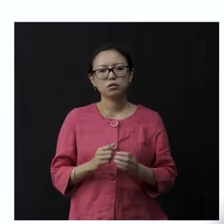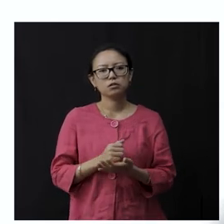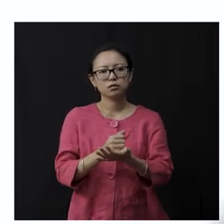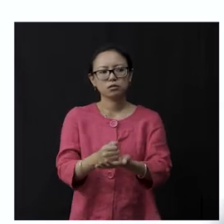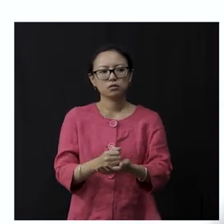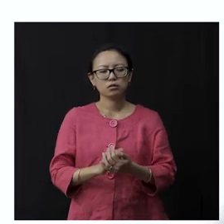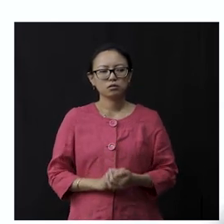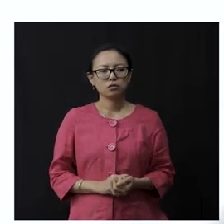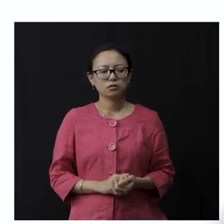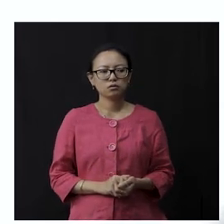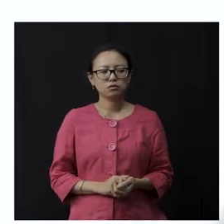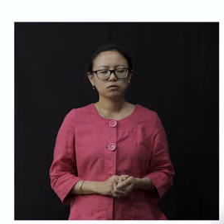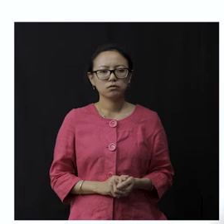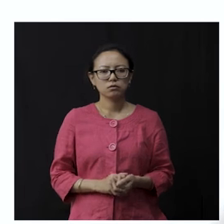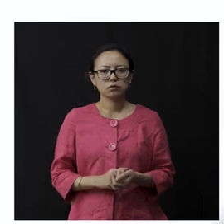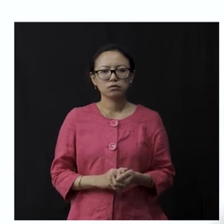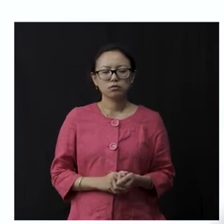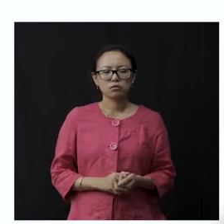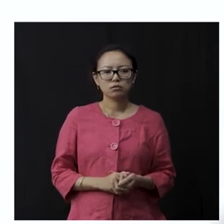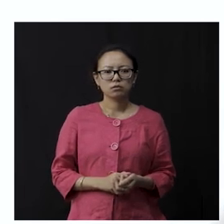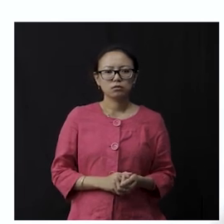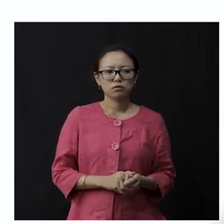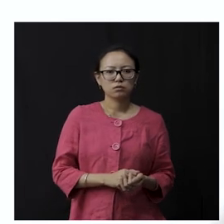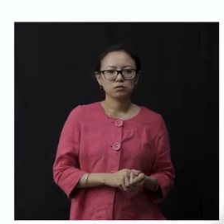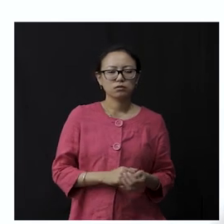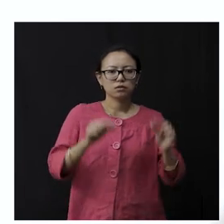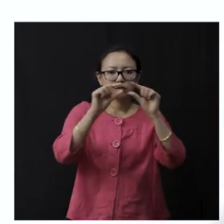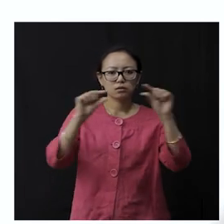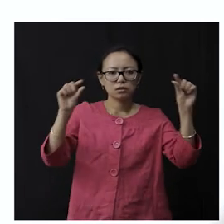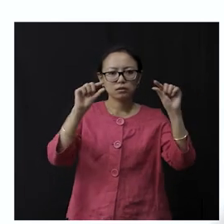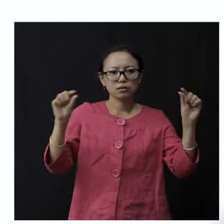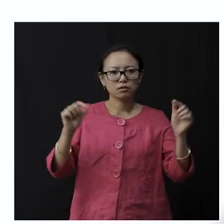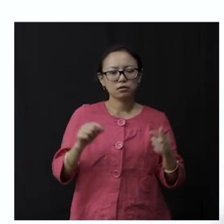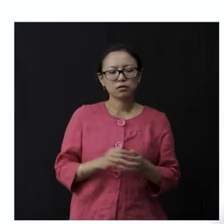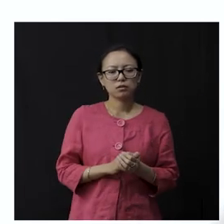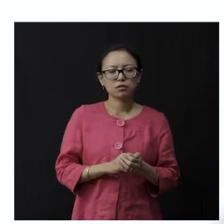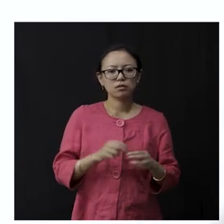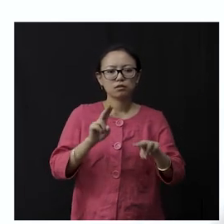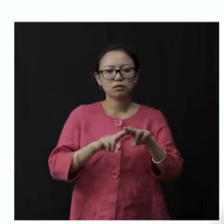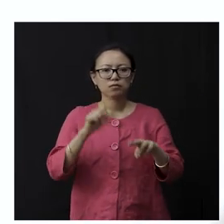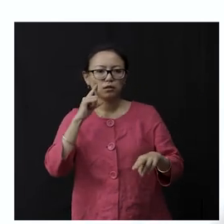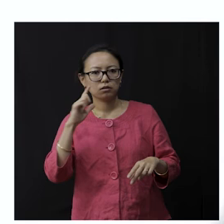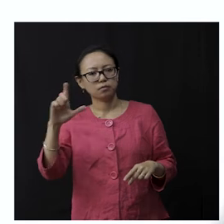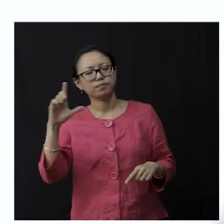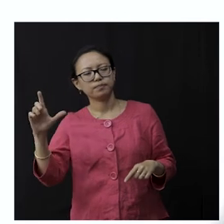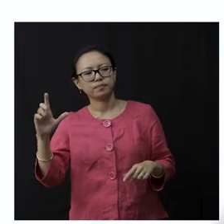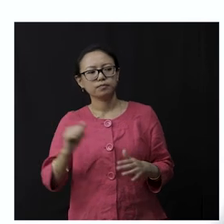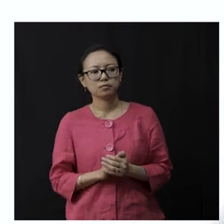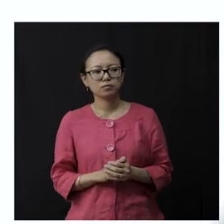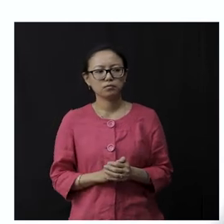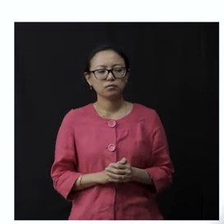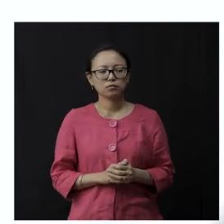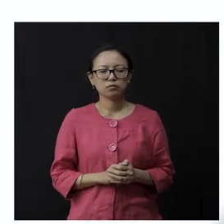blanks with the words given in the box. Let us fill up the blanks with the words given in the box. In the box,